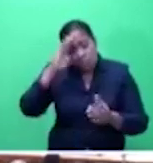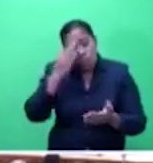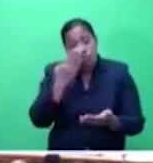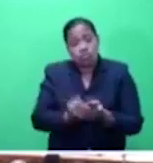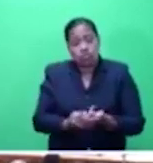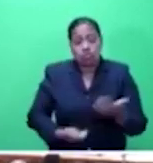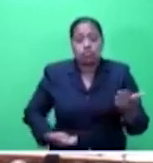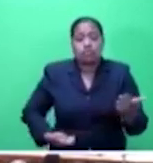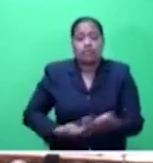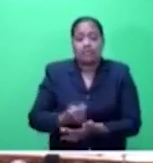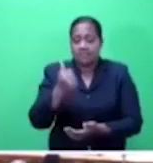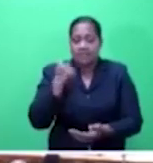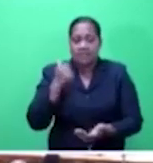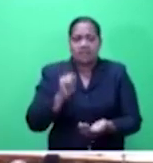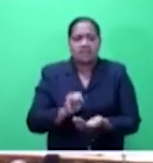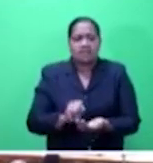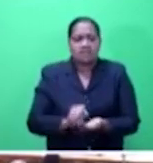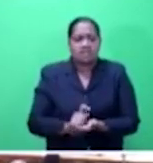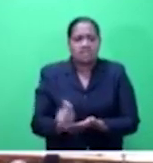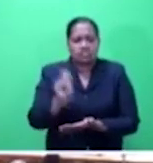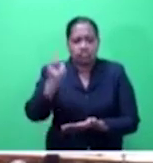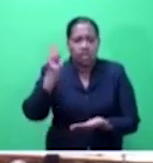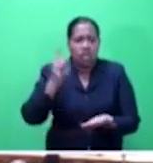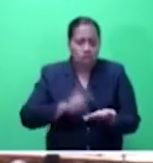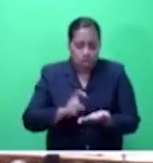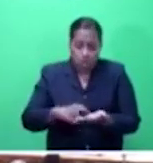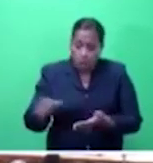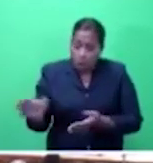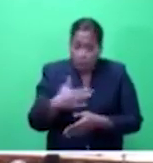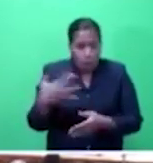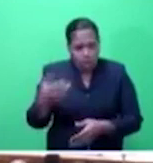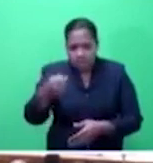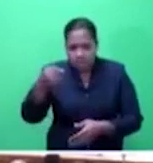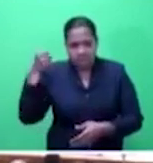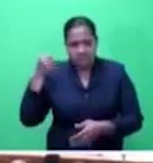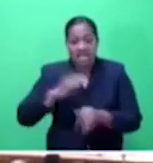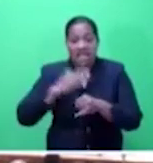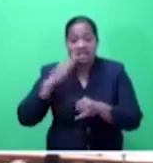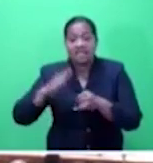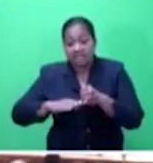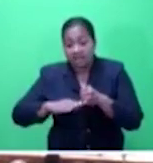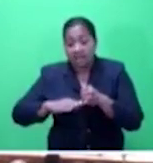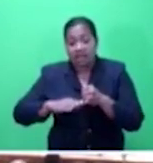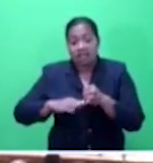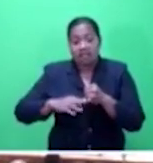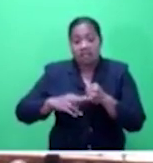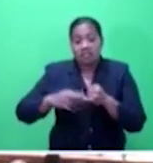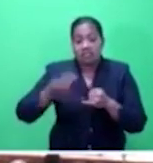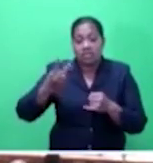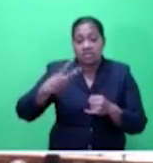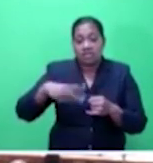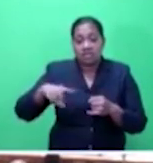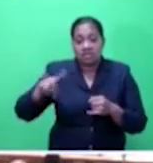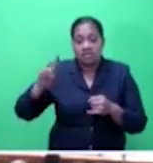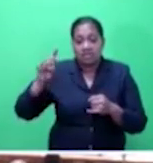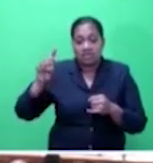education loans, all repayments will be suspended until 31 December 2020, providing these working Fijians